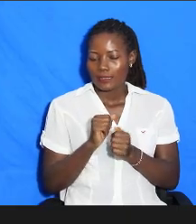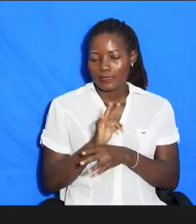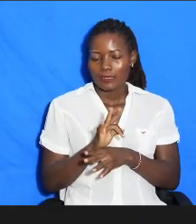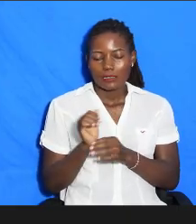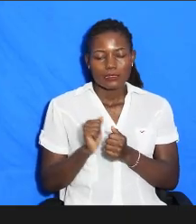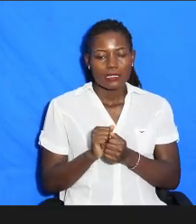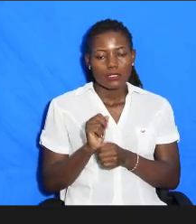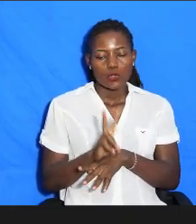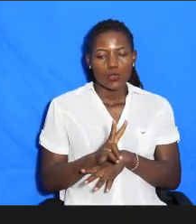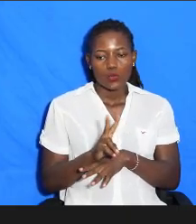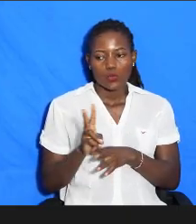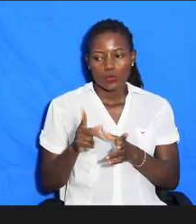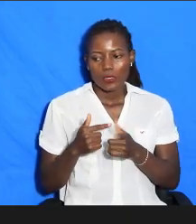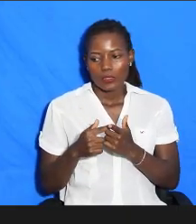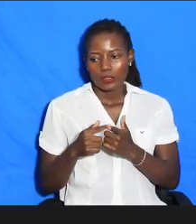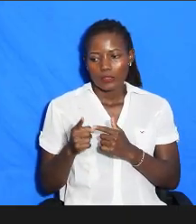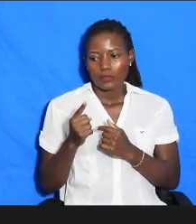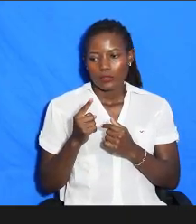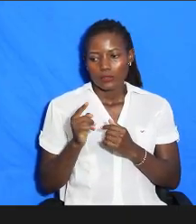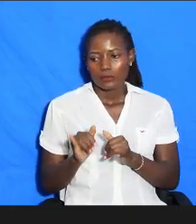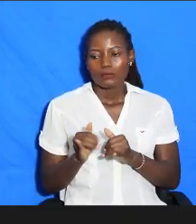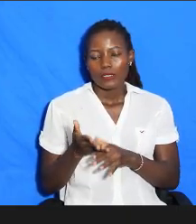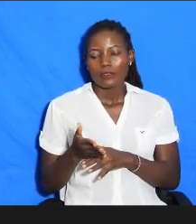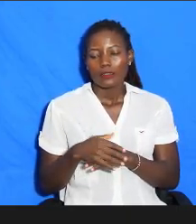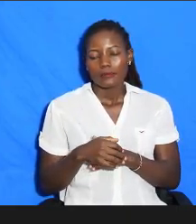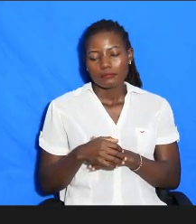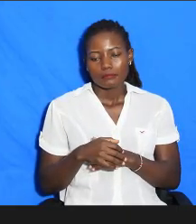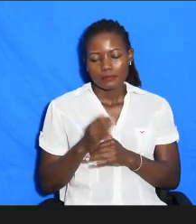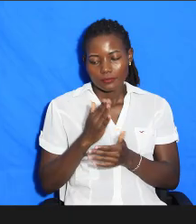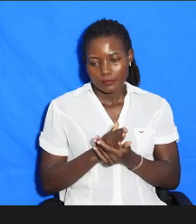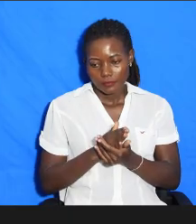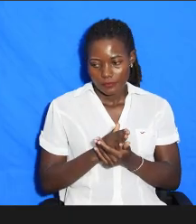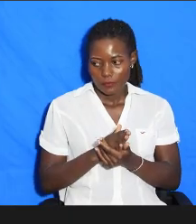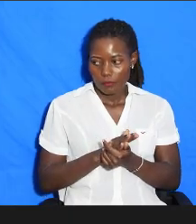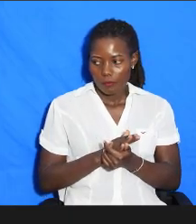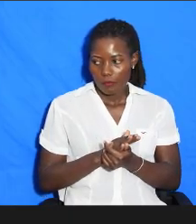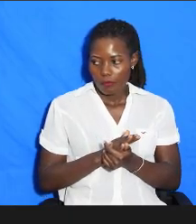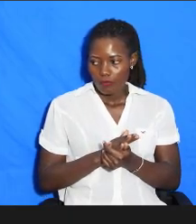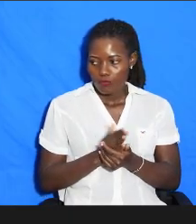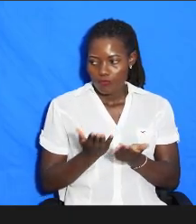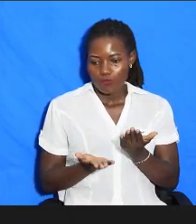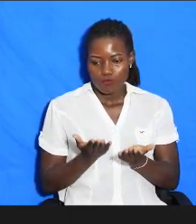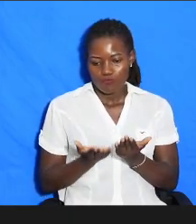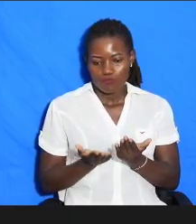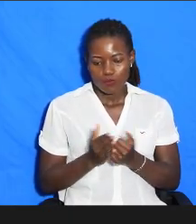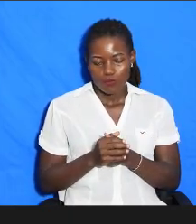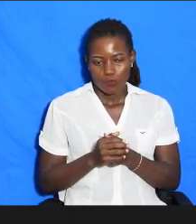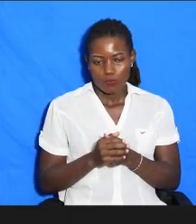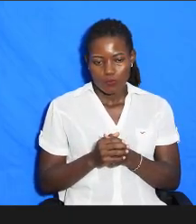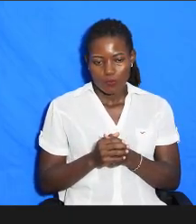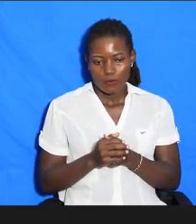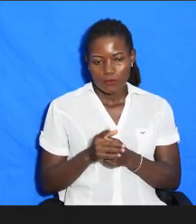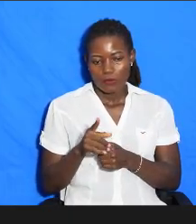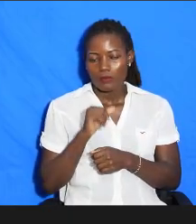threes, and then you're still sticking over there. Of course, you're not supposed. Of course, maybe you might be upset because you're not seeing